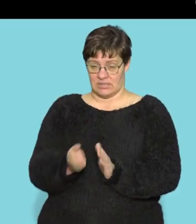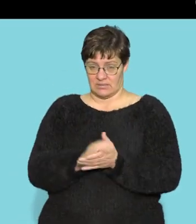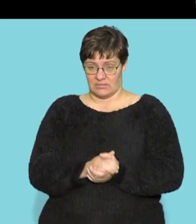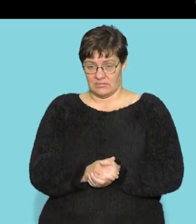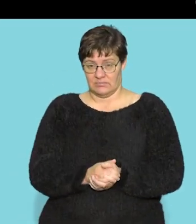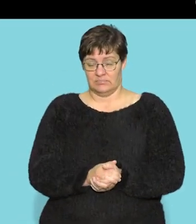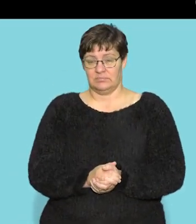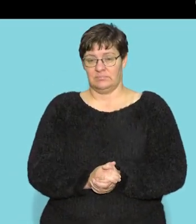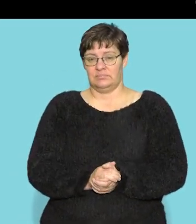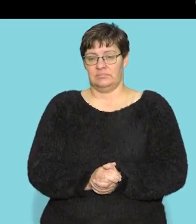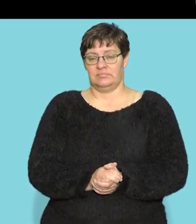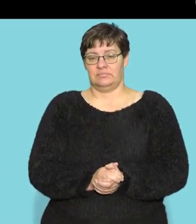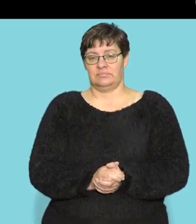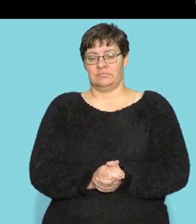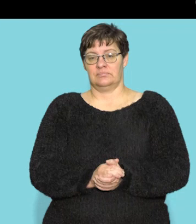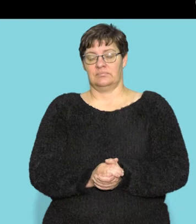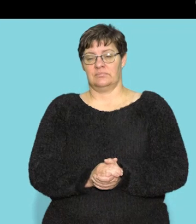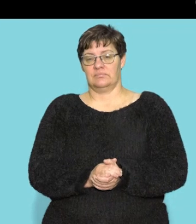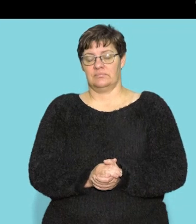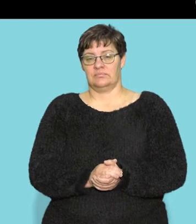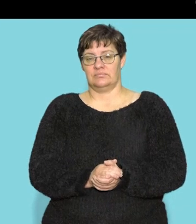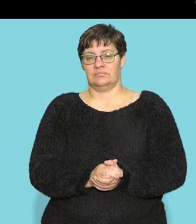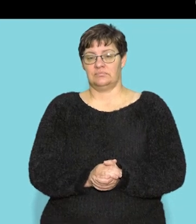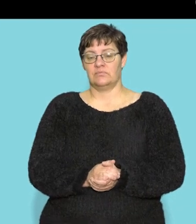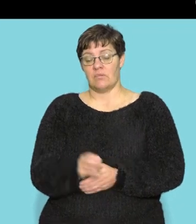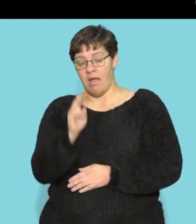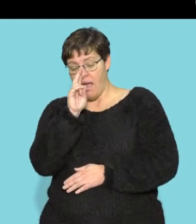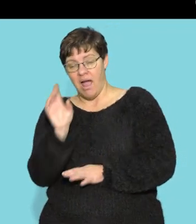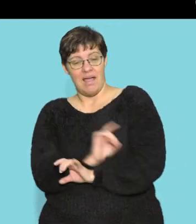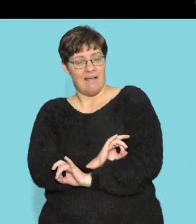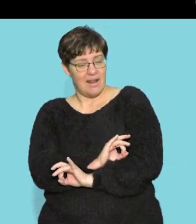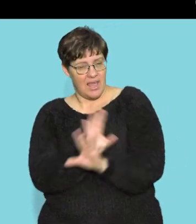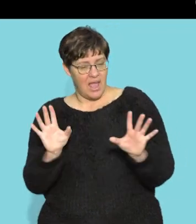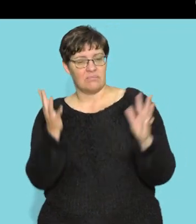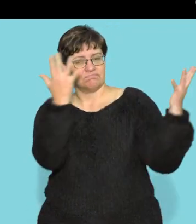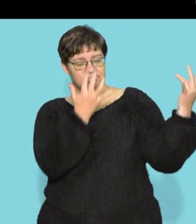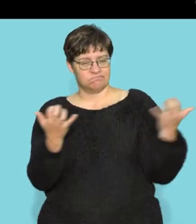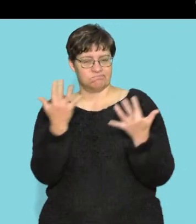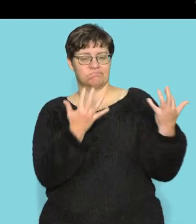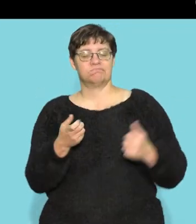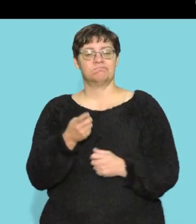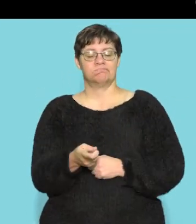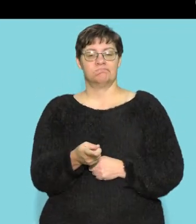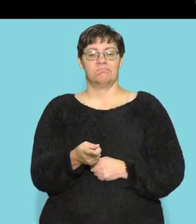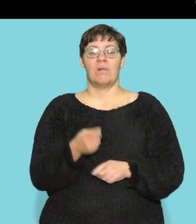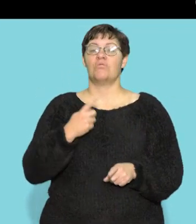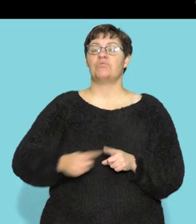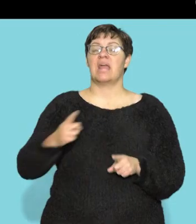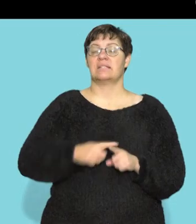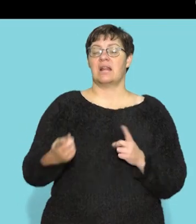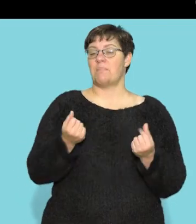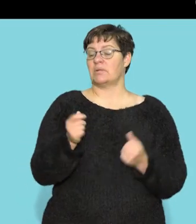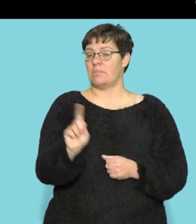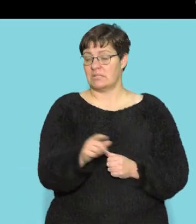the increase. Okay, so you can clearly see that you had to calculate what your